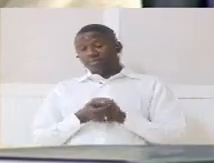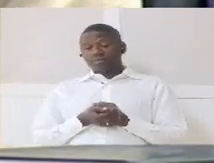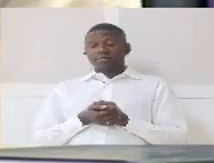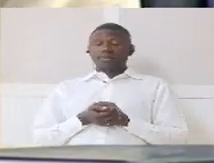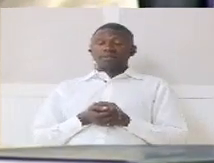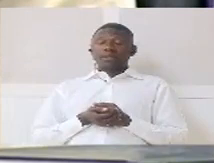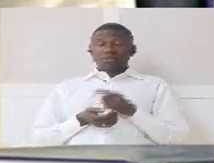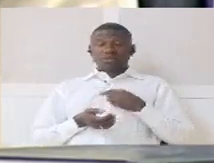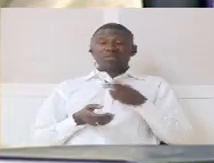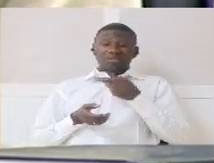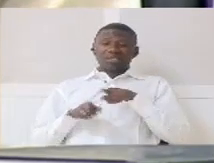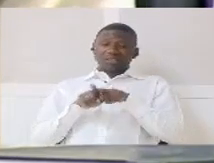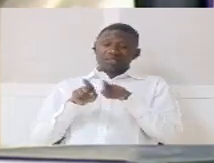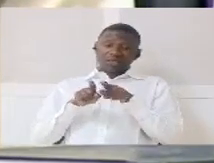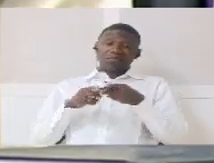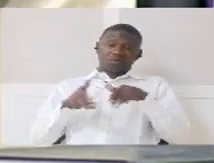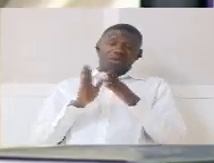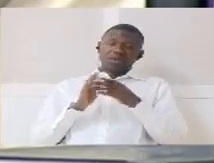somebody me. So these are the scenarios that